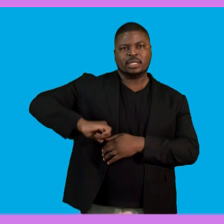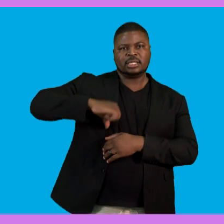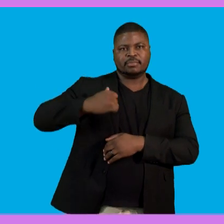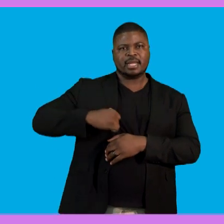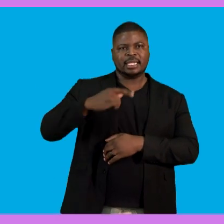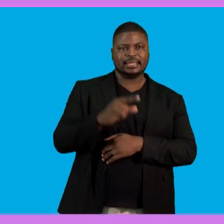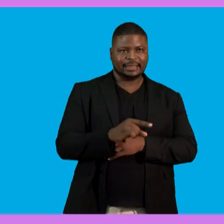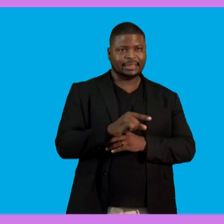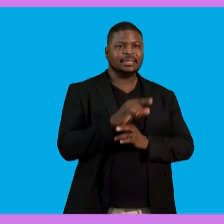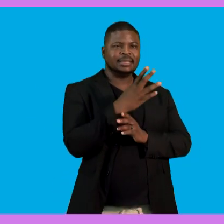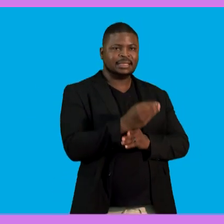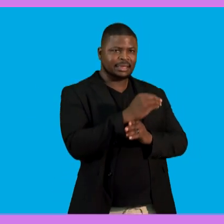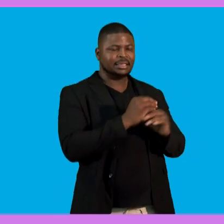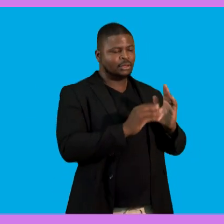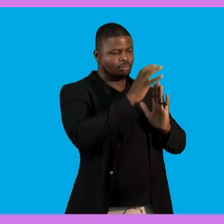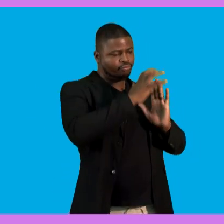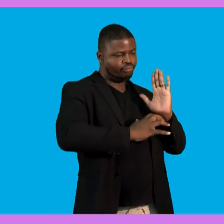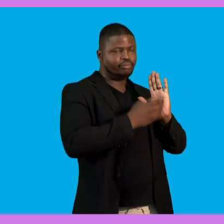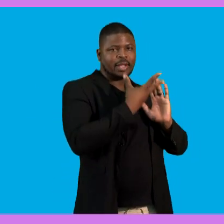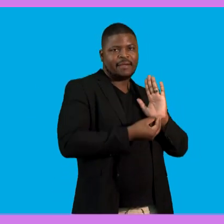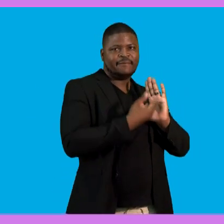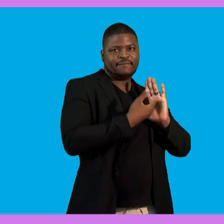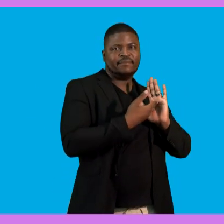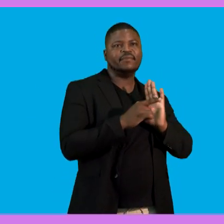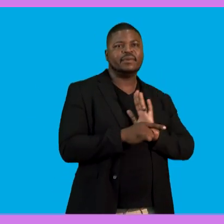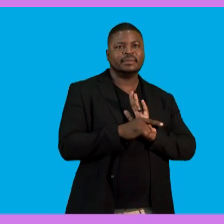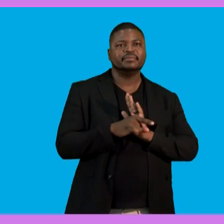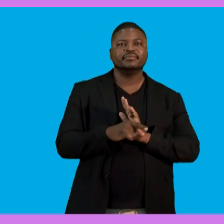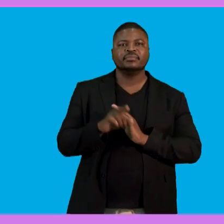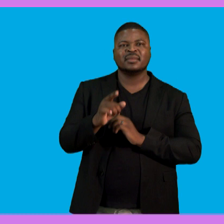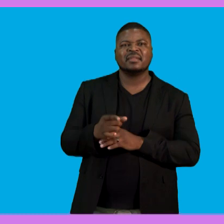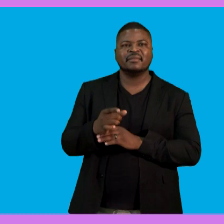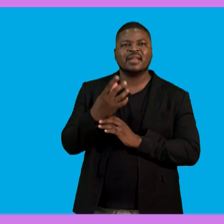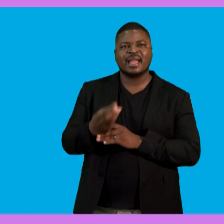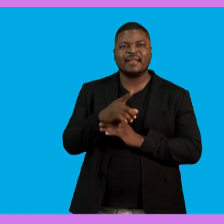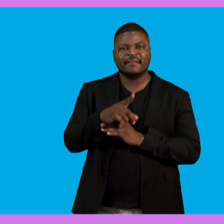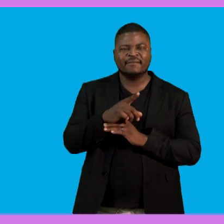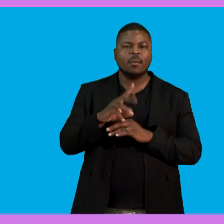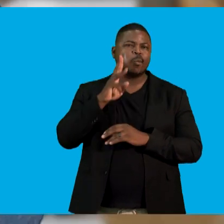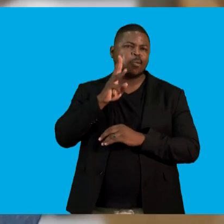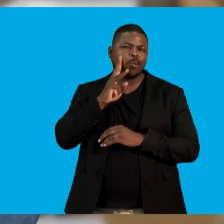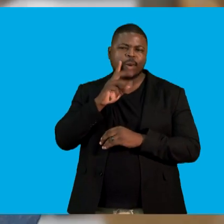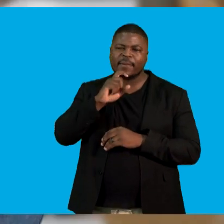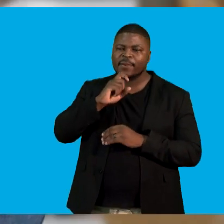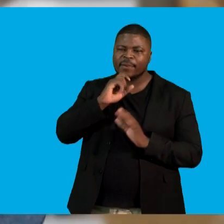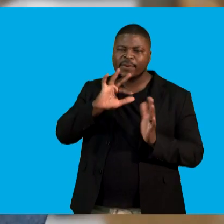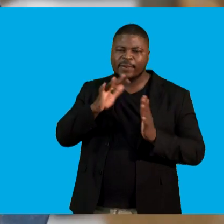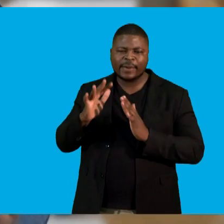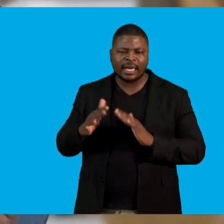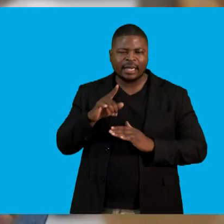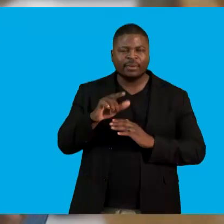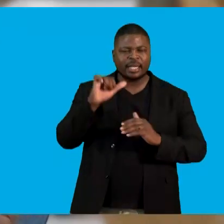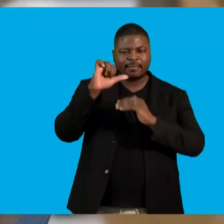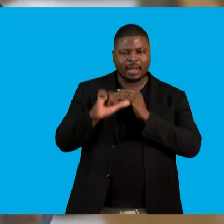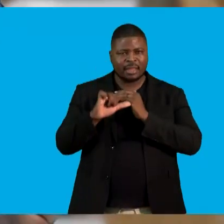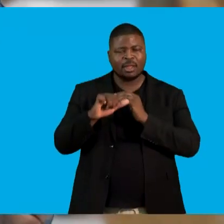Mr. Lakindlovu's financial document, and it is giving us information based on how many kiloliters of water that they've